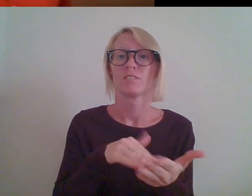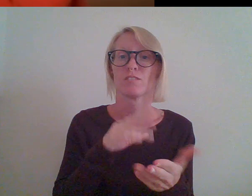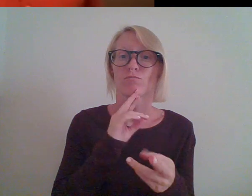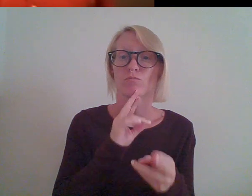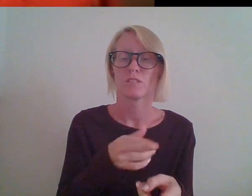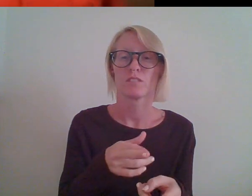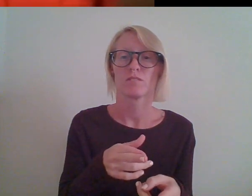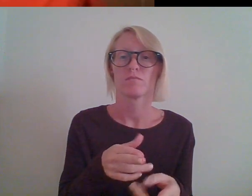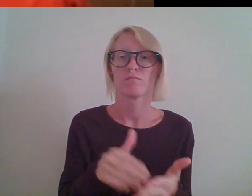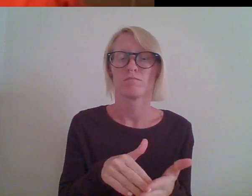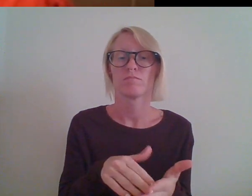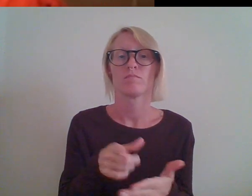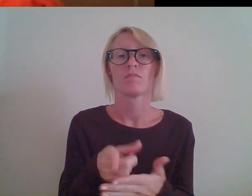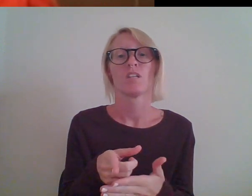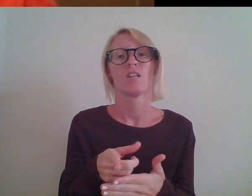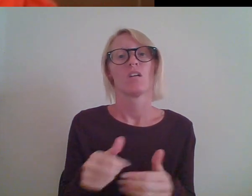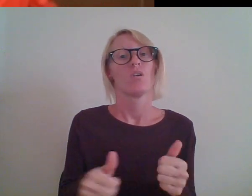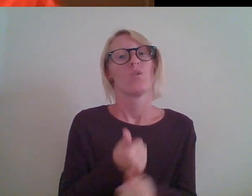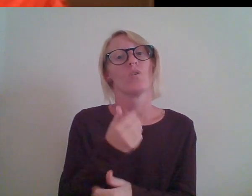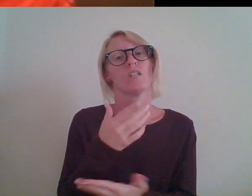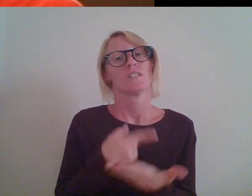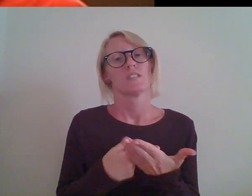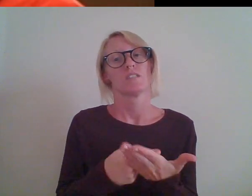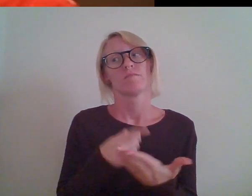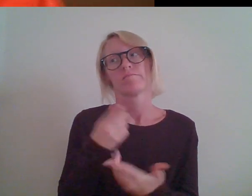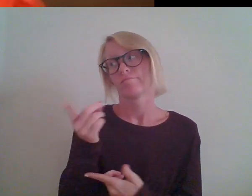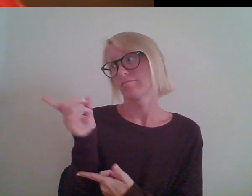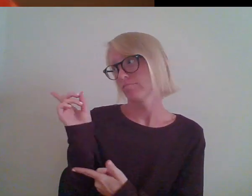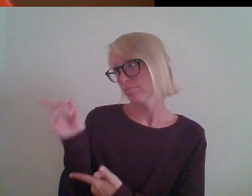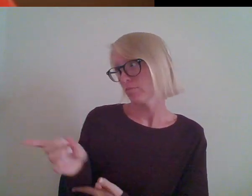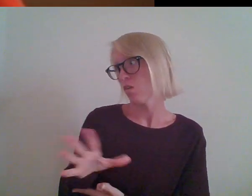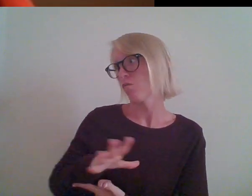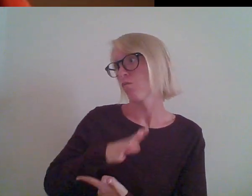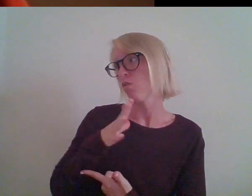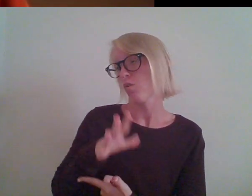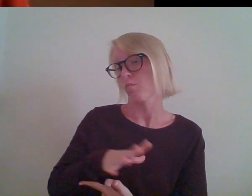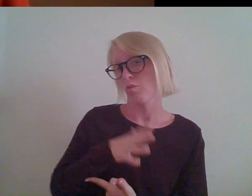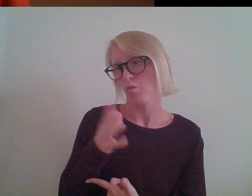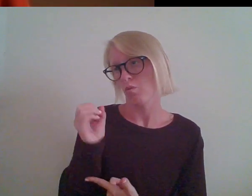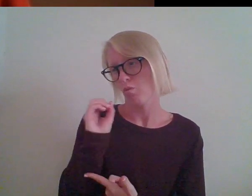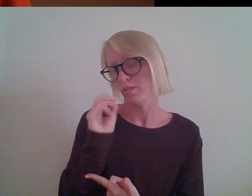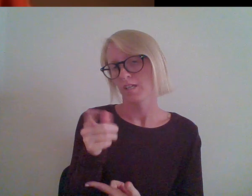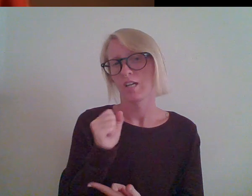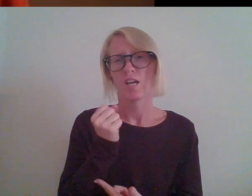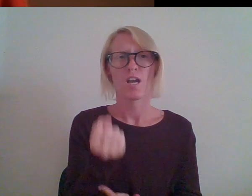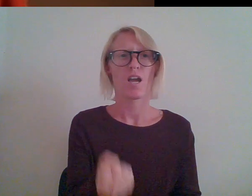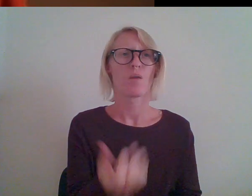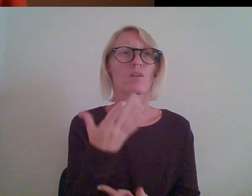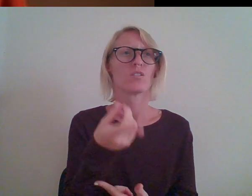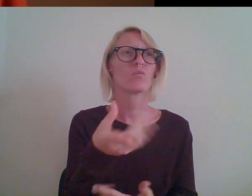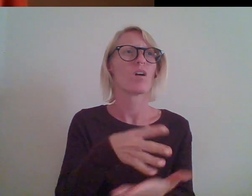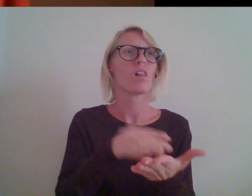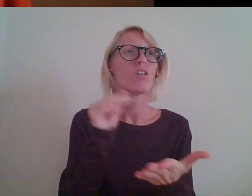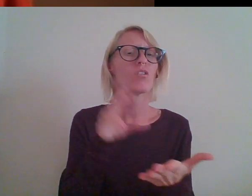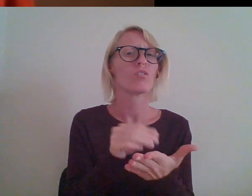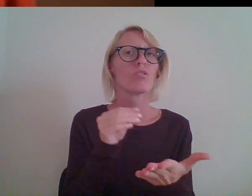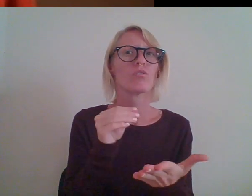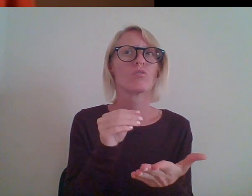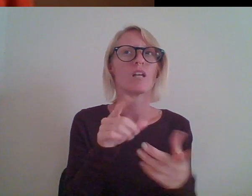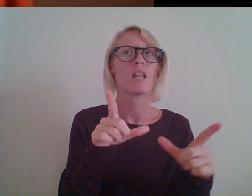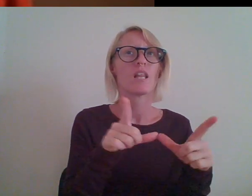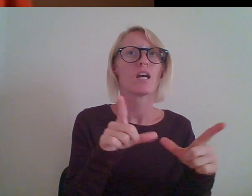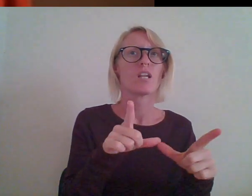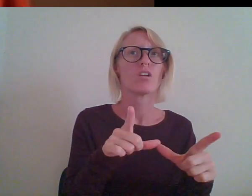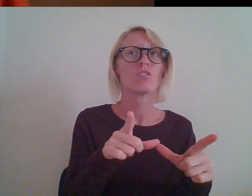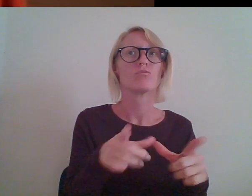mnemonics. But these are more formal, okay? How many of you have learned that you can take letters and form